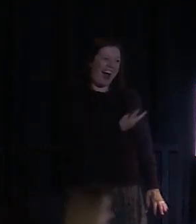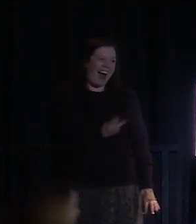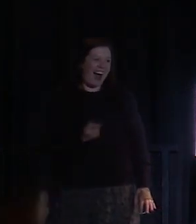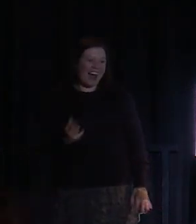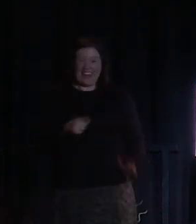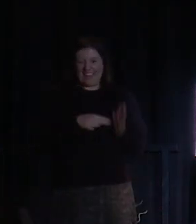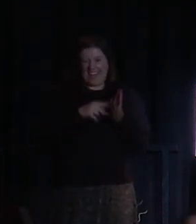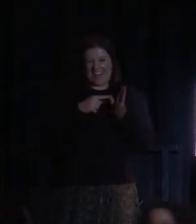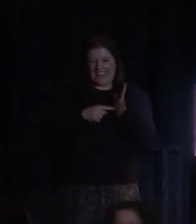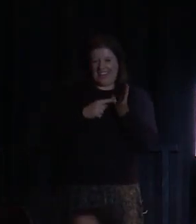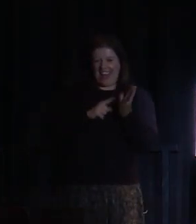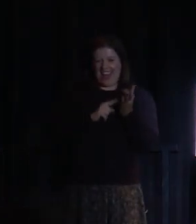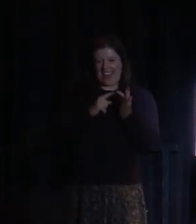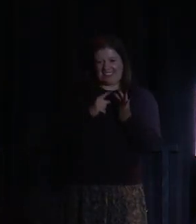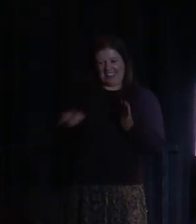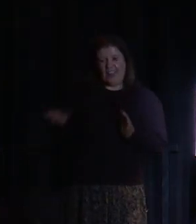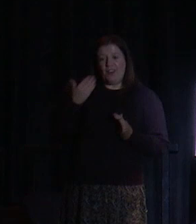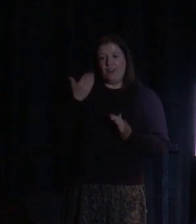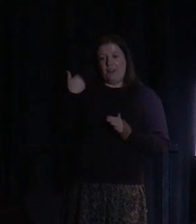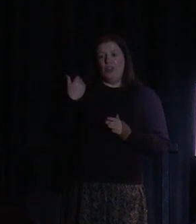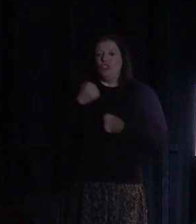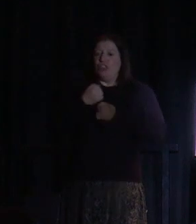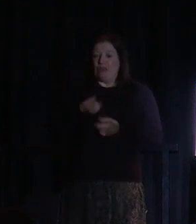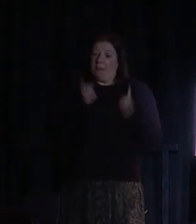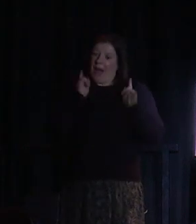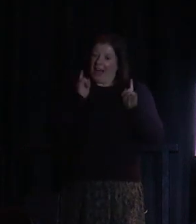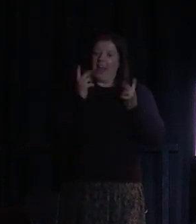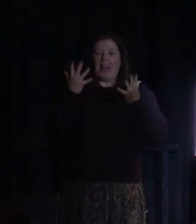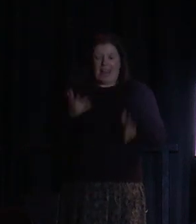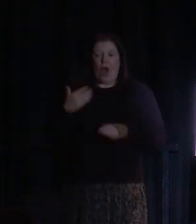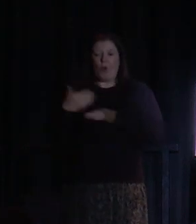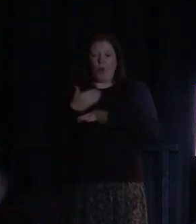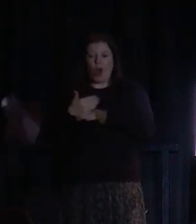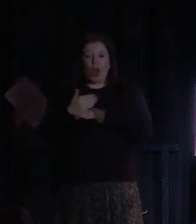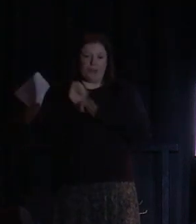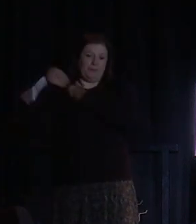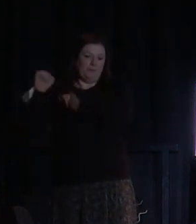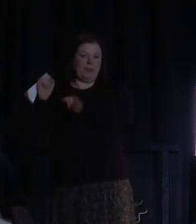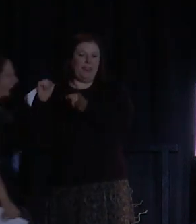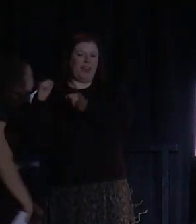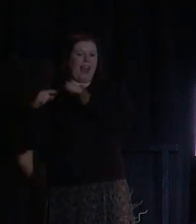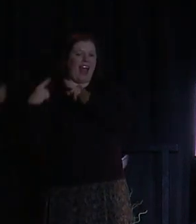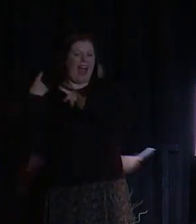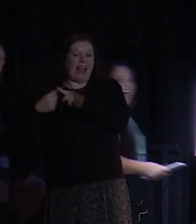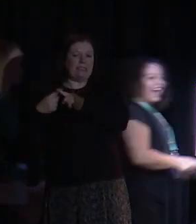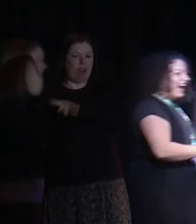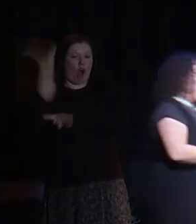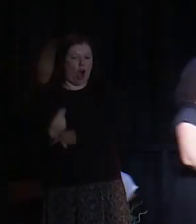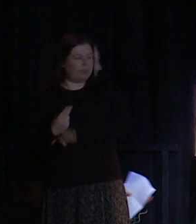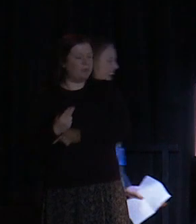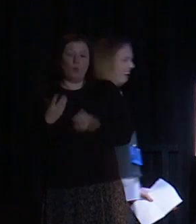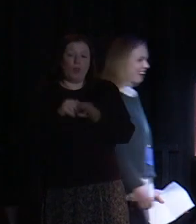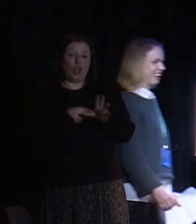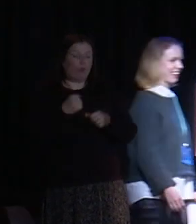will remember Natalie was our former general manager and is now working for Emergency Exit Arts. So here's Natalie and a young